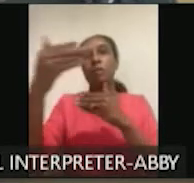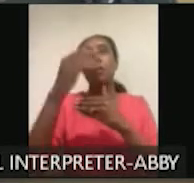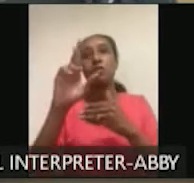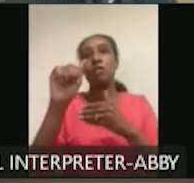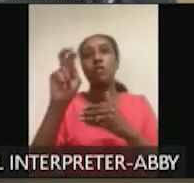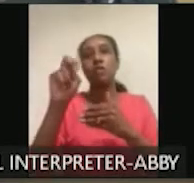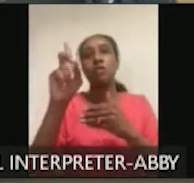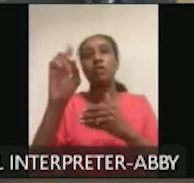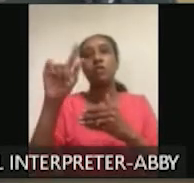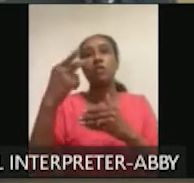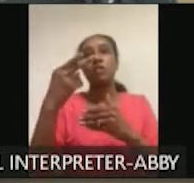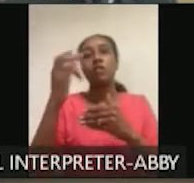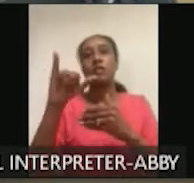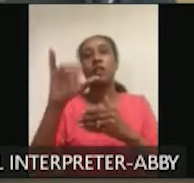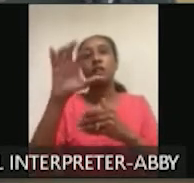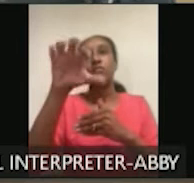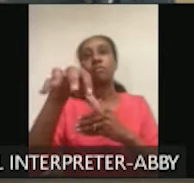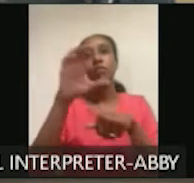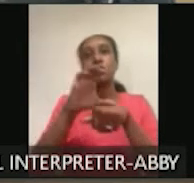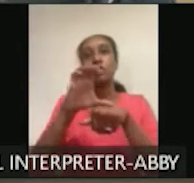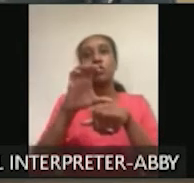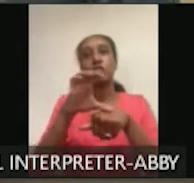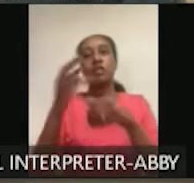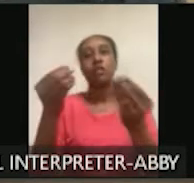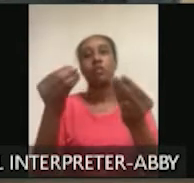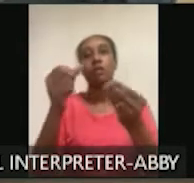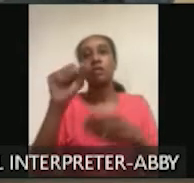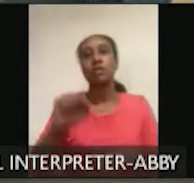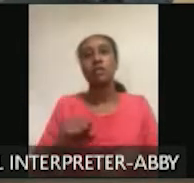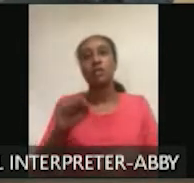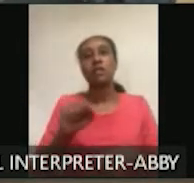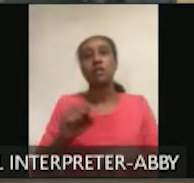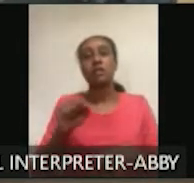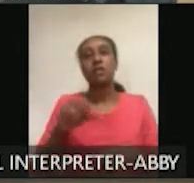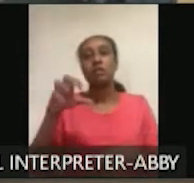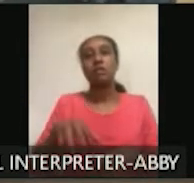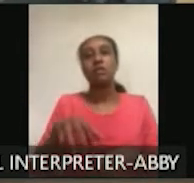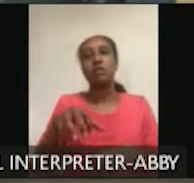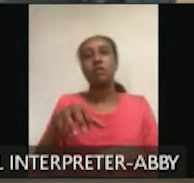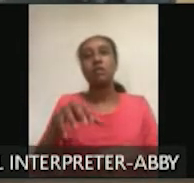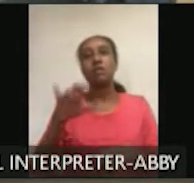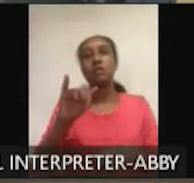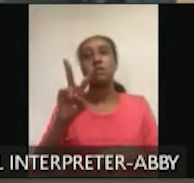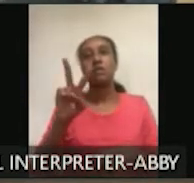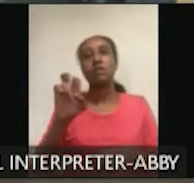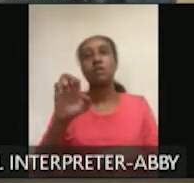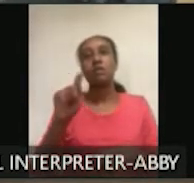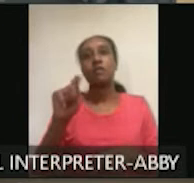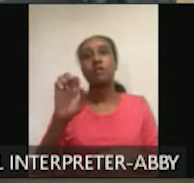is occupied by a church, and the property to the south is occupied by a veterans